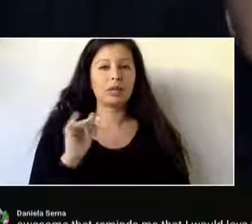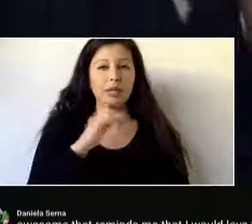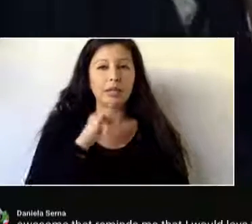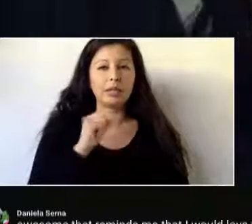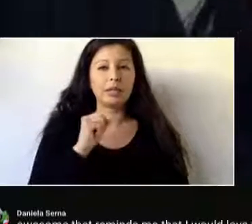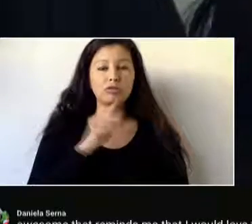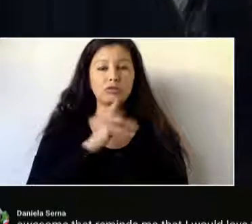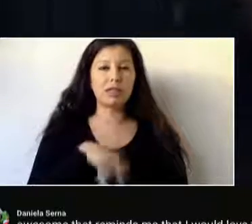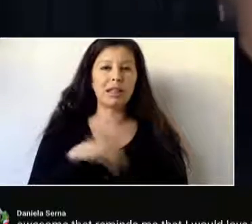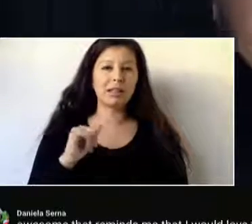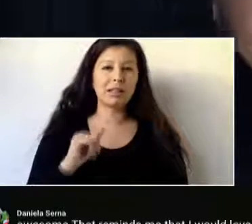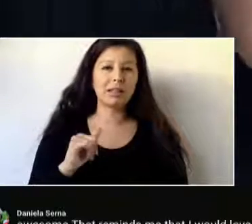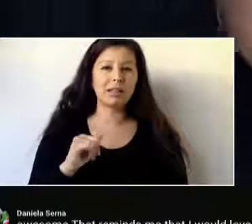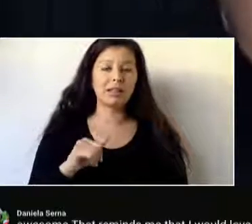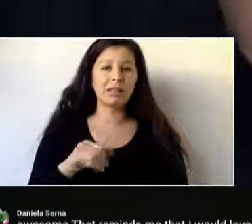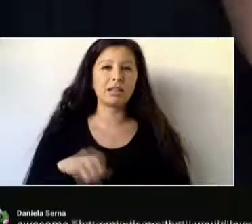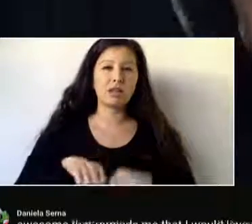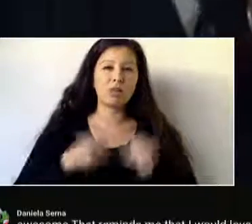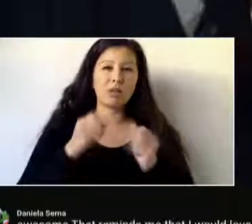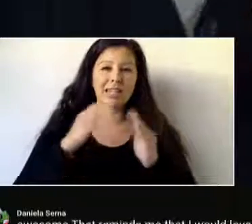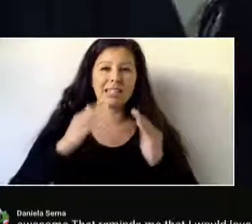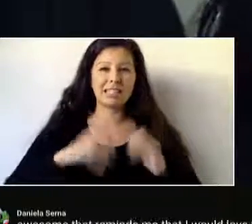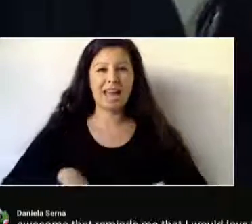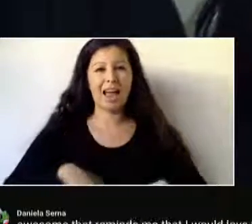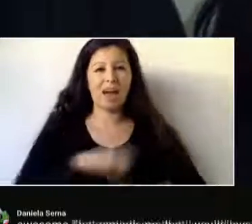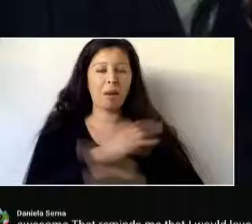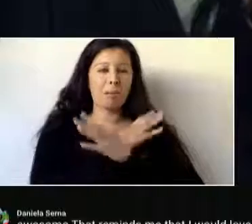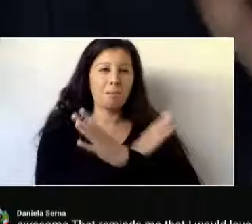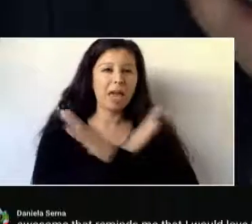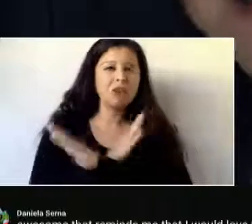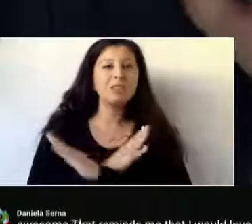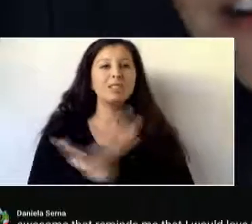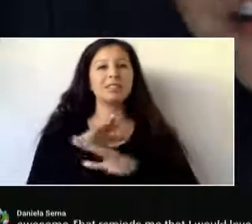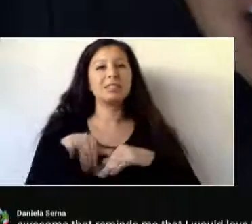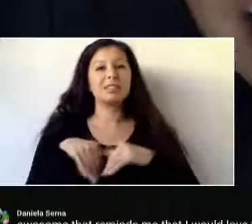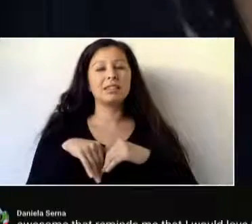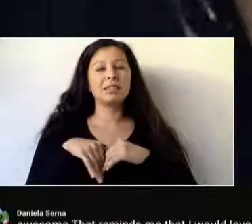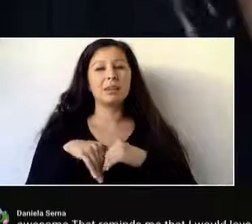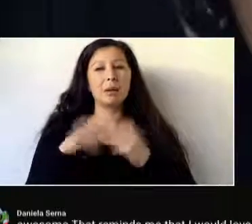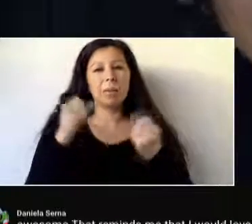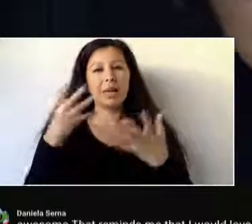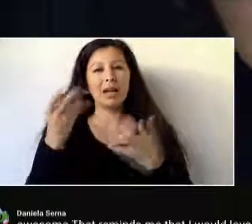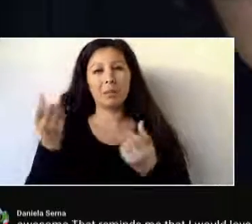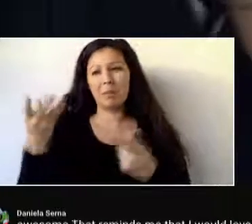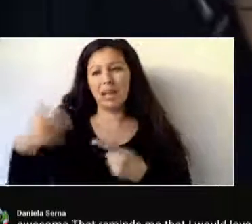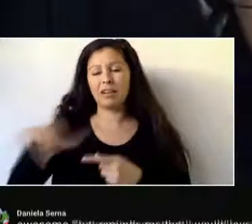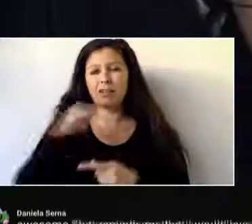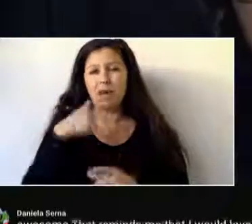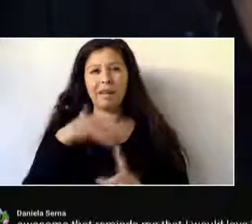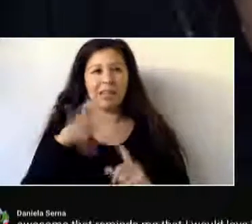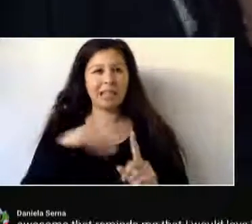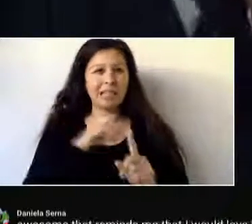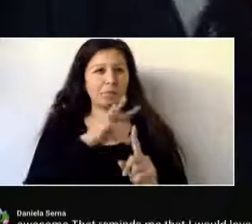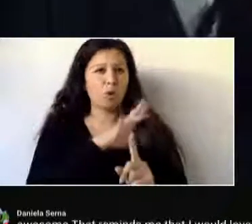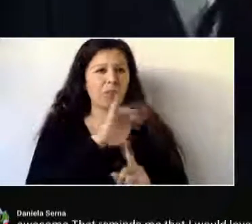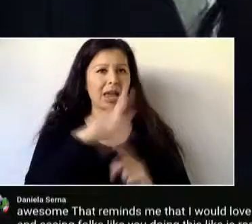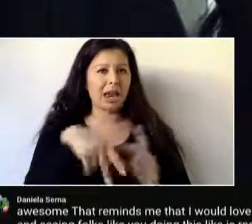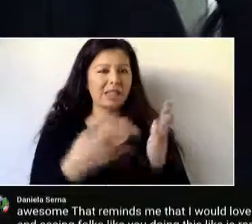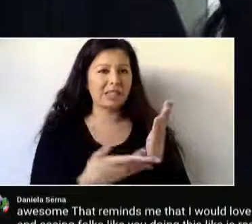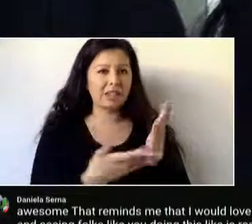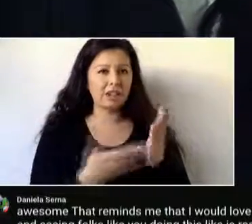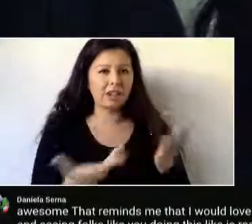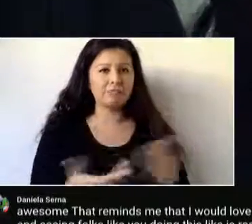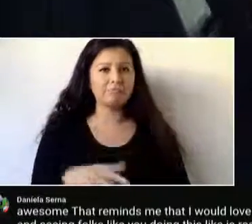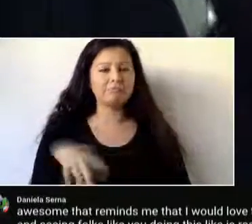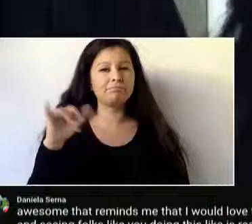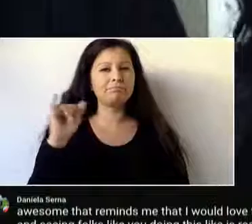really kind of breaking down the barriers. Oh, I think a lot of us don't have that much exposure to this kind of technology,